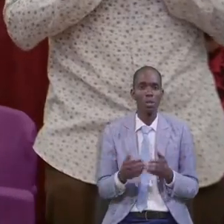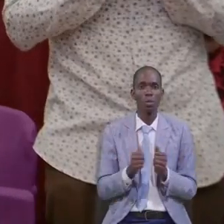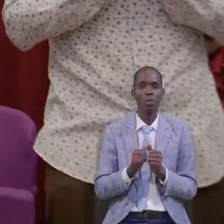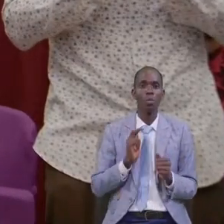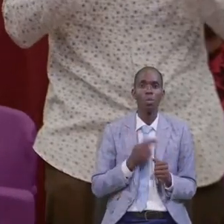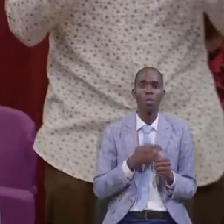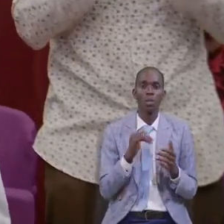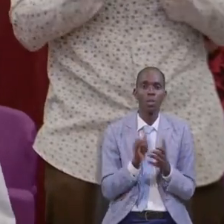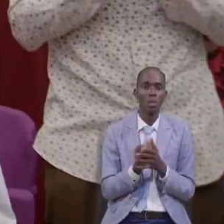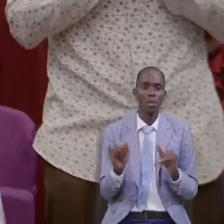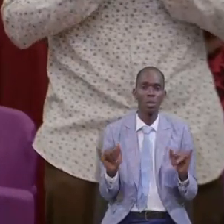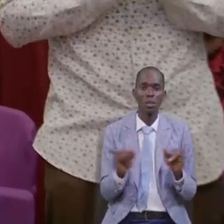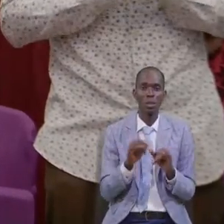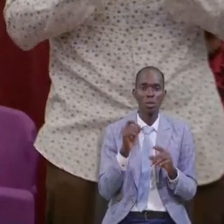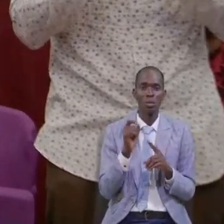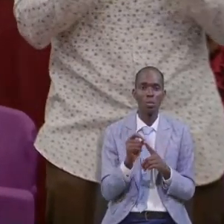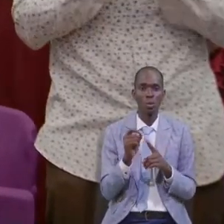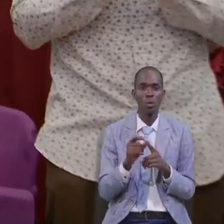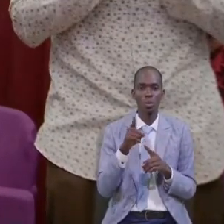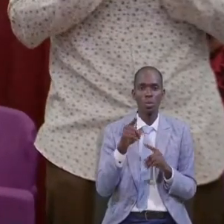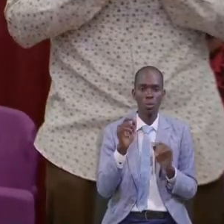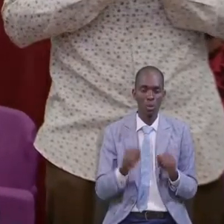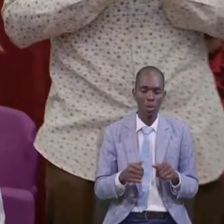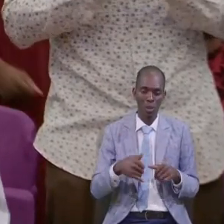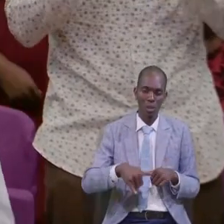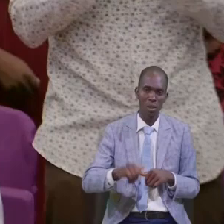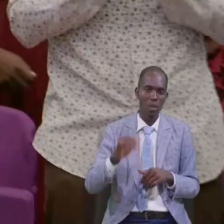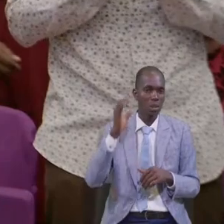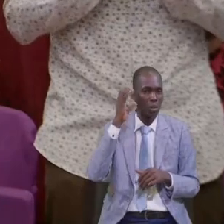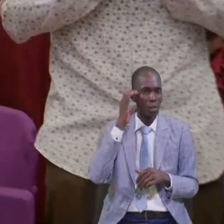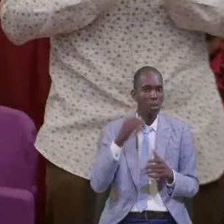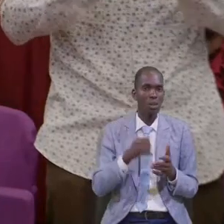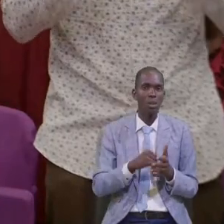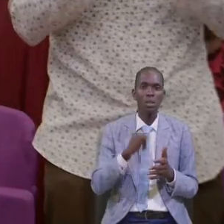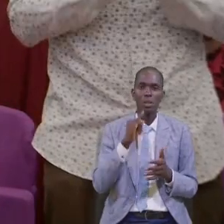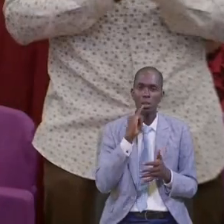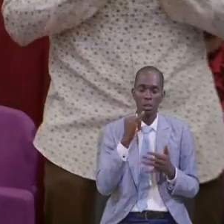word you can still hear, is now available.